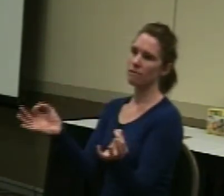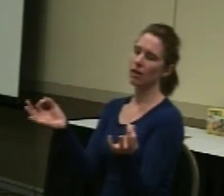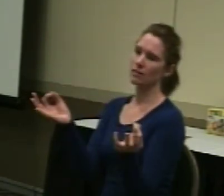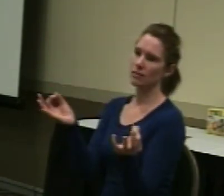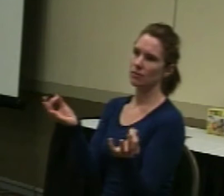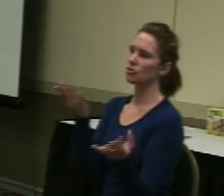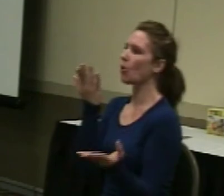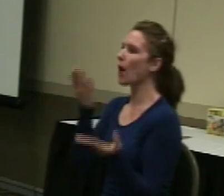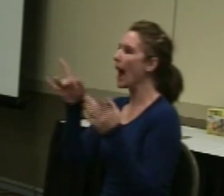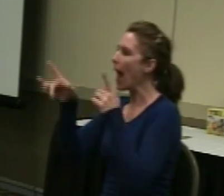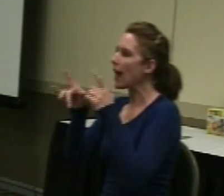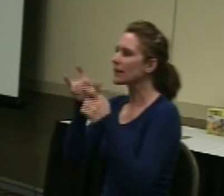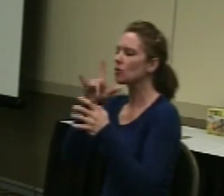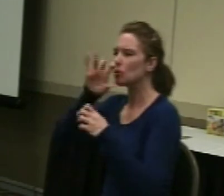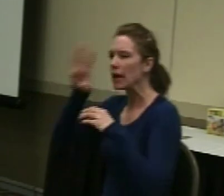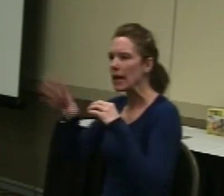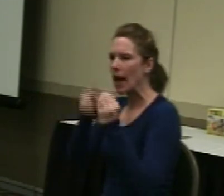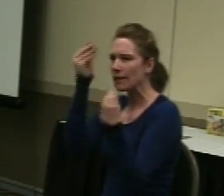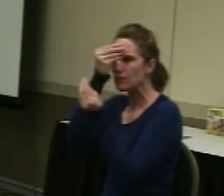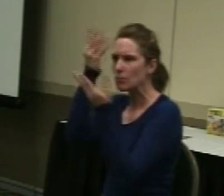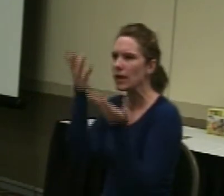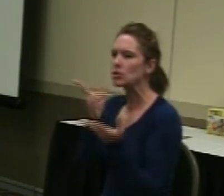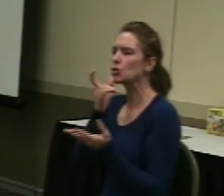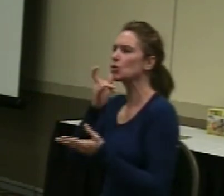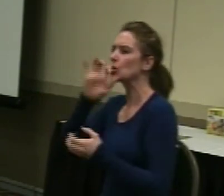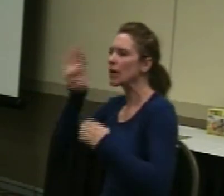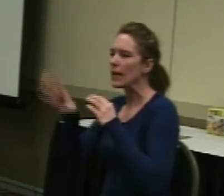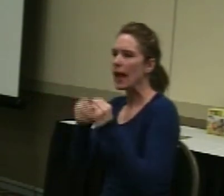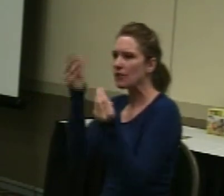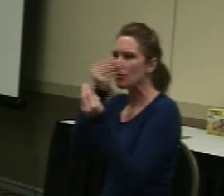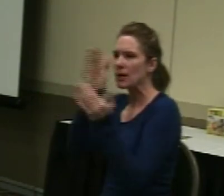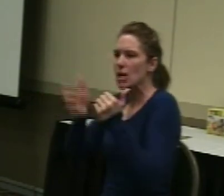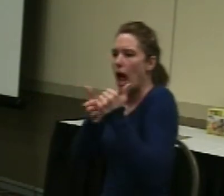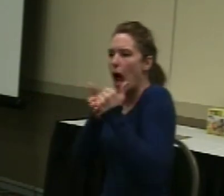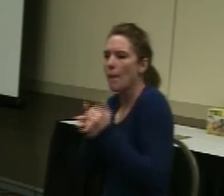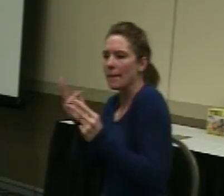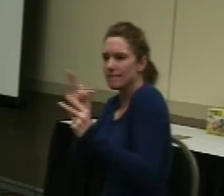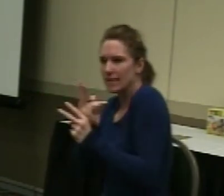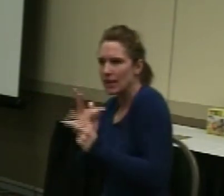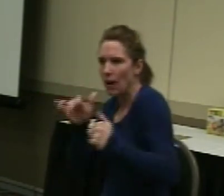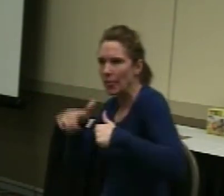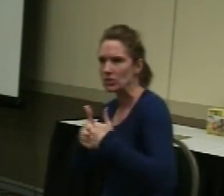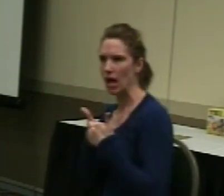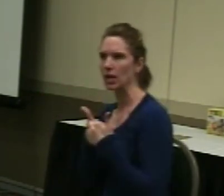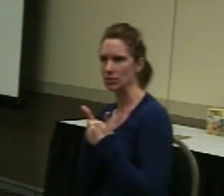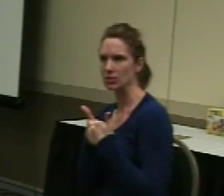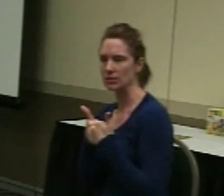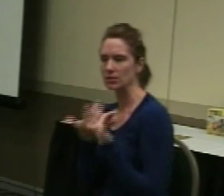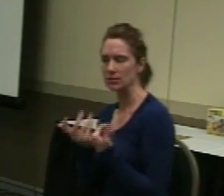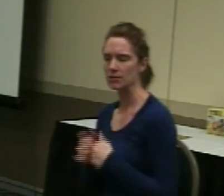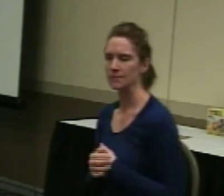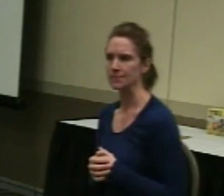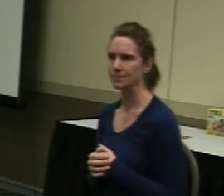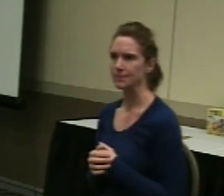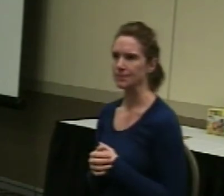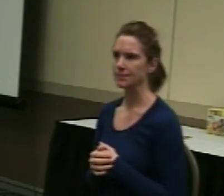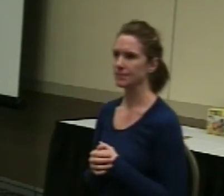can add information to this puzzle that can help us unravel the challenges here, you know?